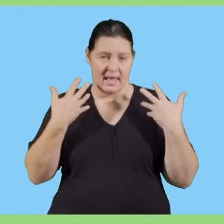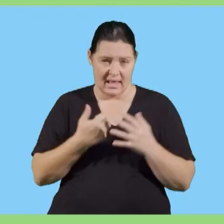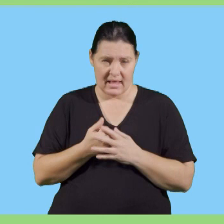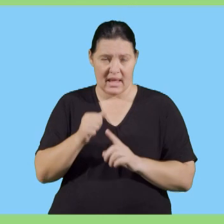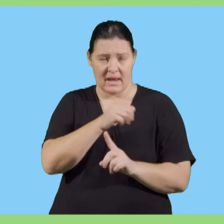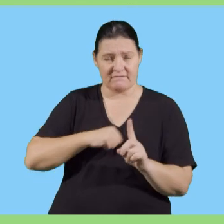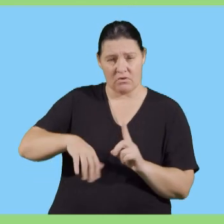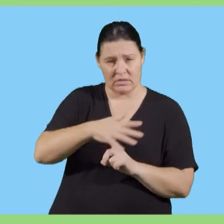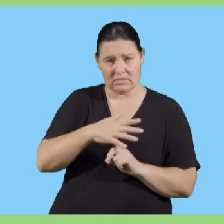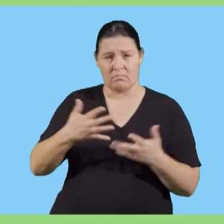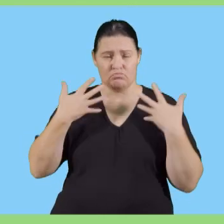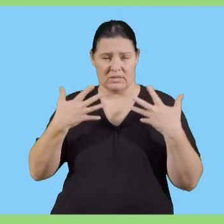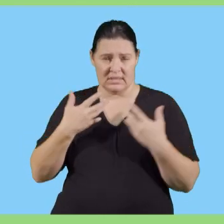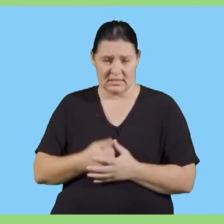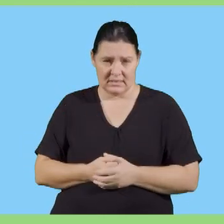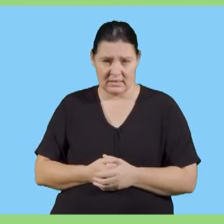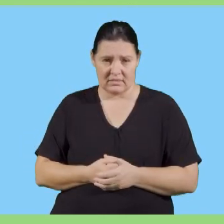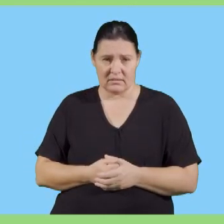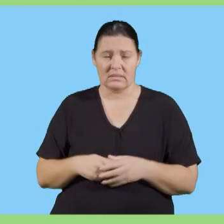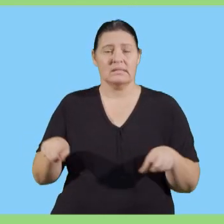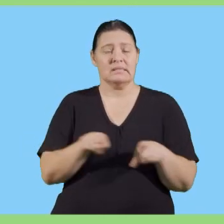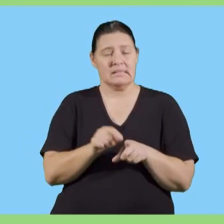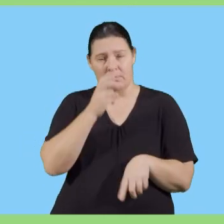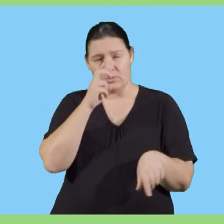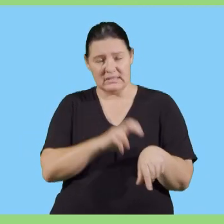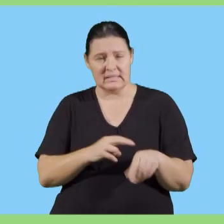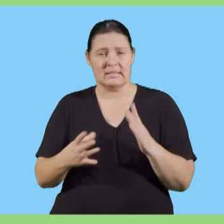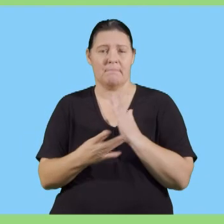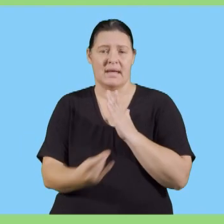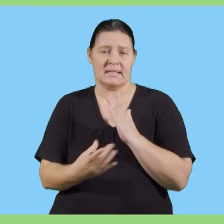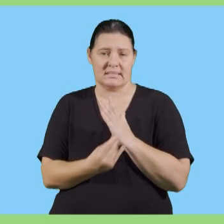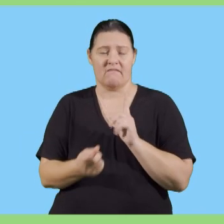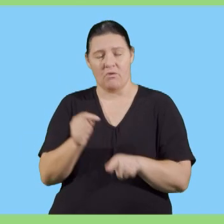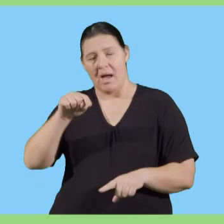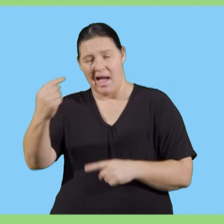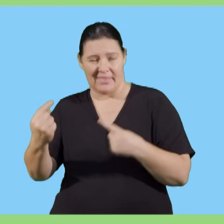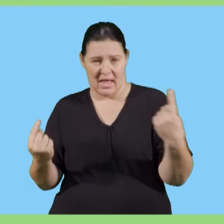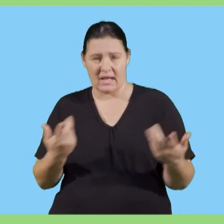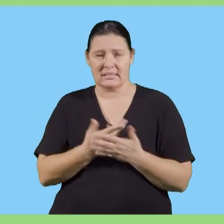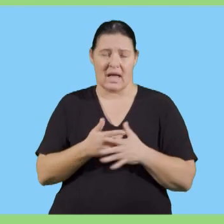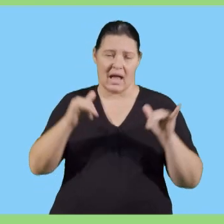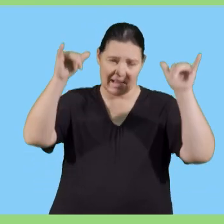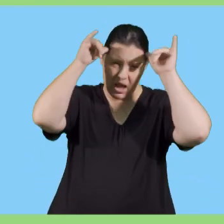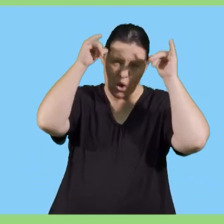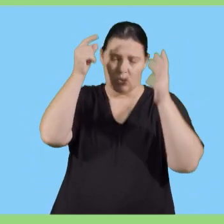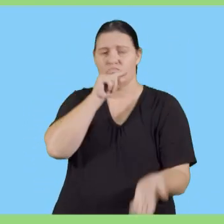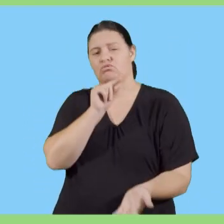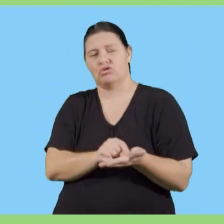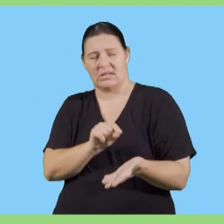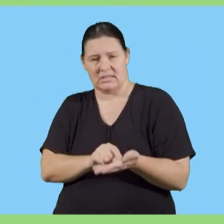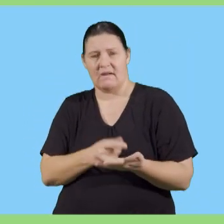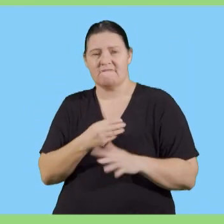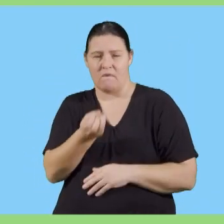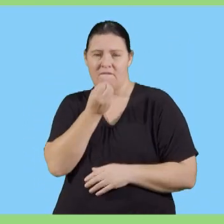the environment to breathe. We also need meat from other organisms such as cows and chickens